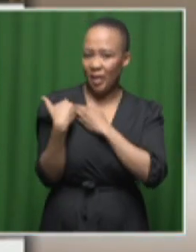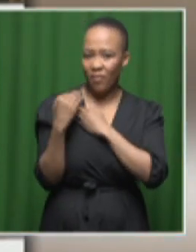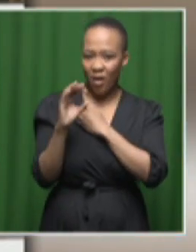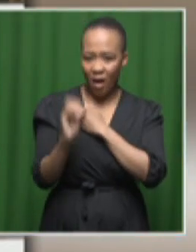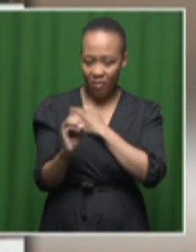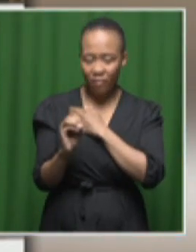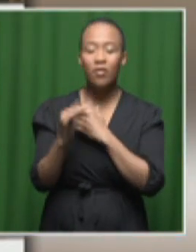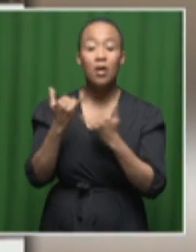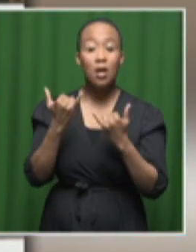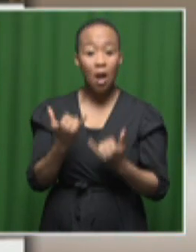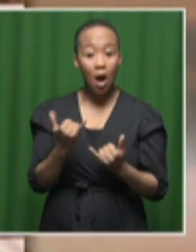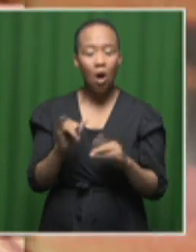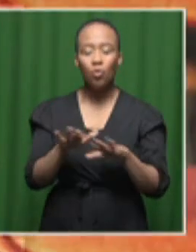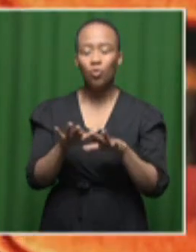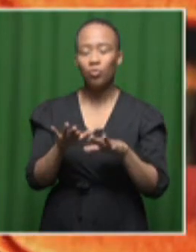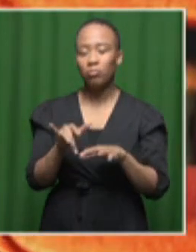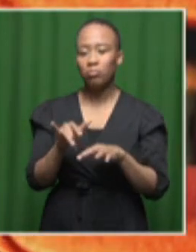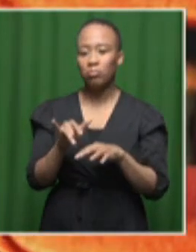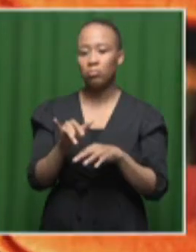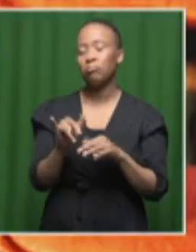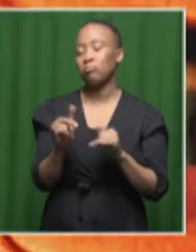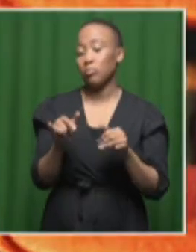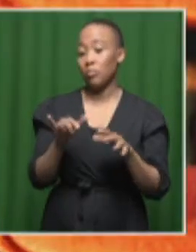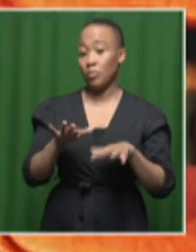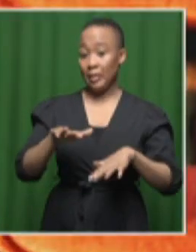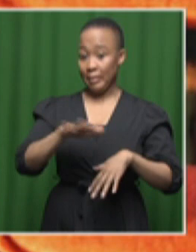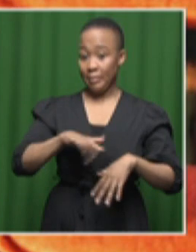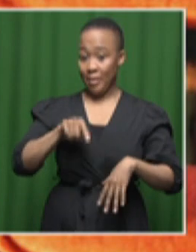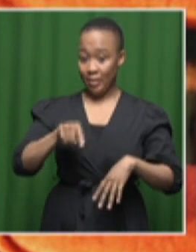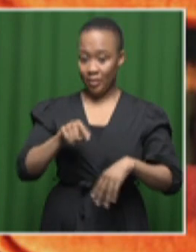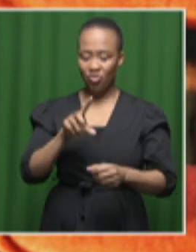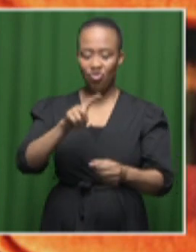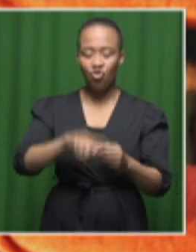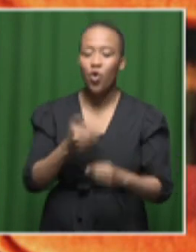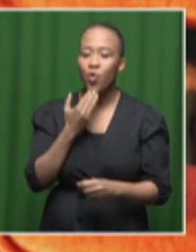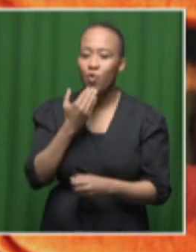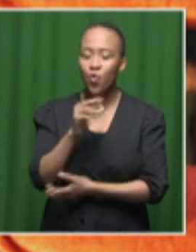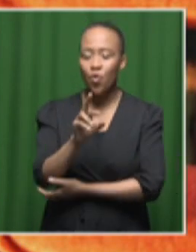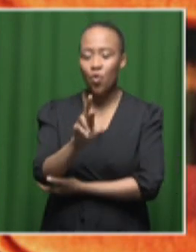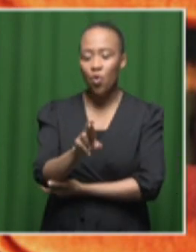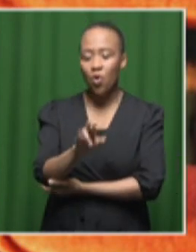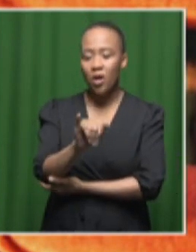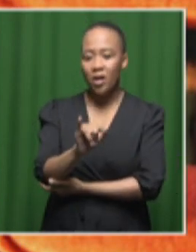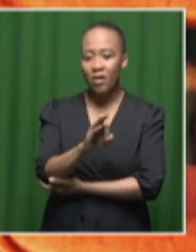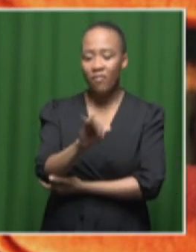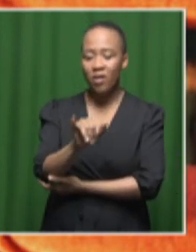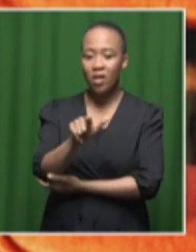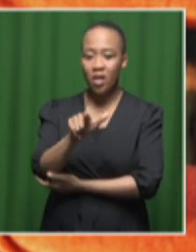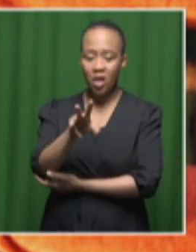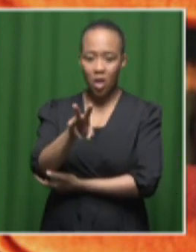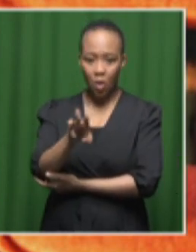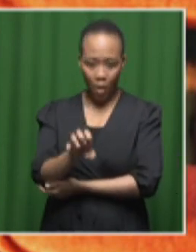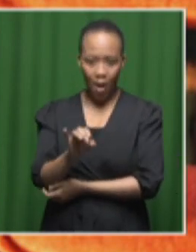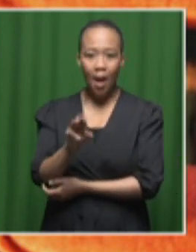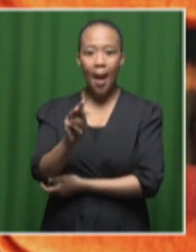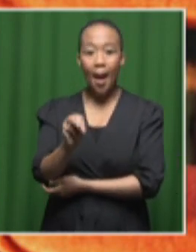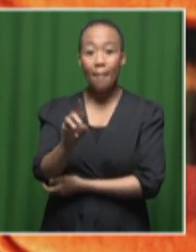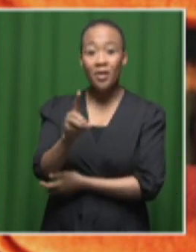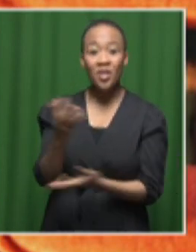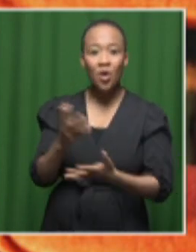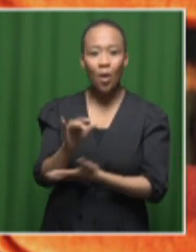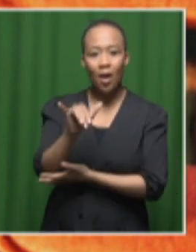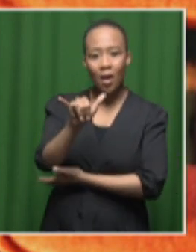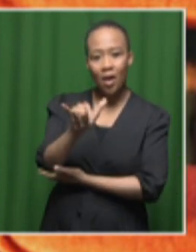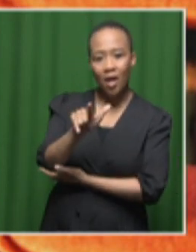we're joined in studio by Refilwe Maluleke. She is the MD at Yellowwood. Refilwe, very good morning to you. A warm